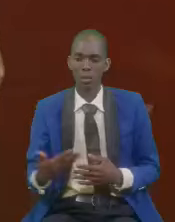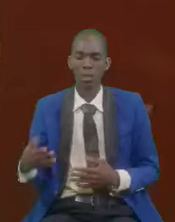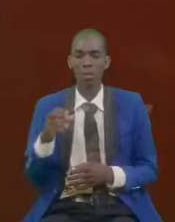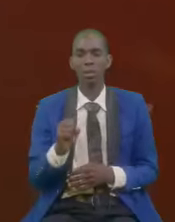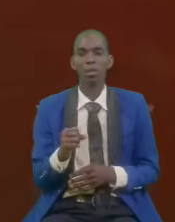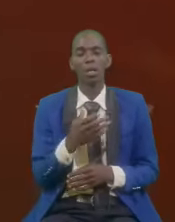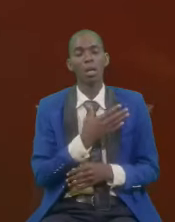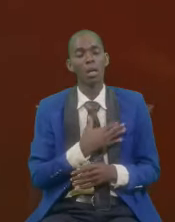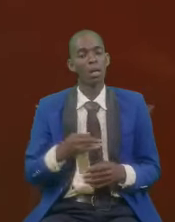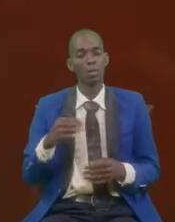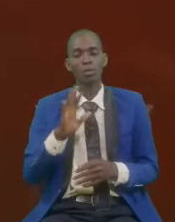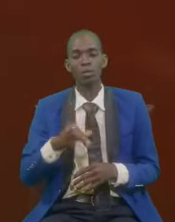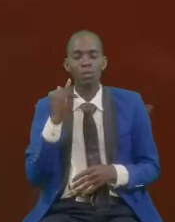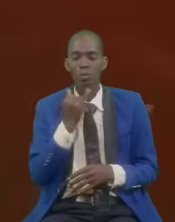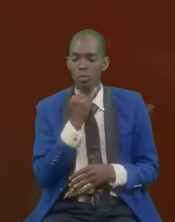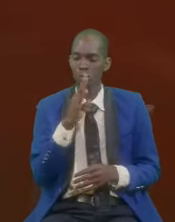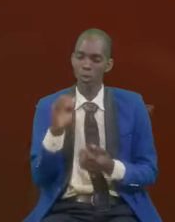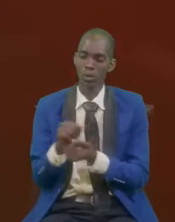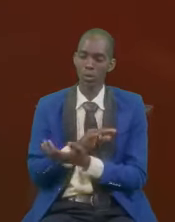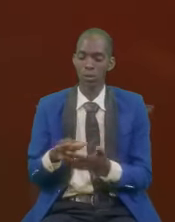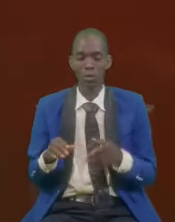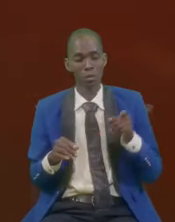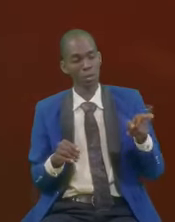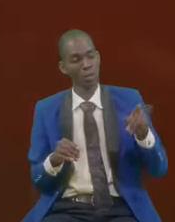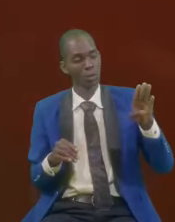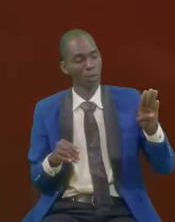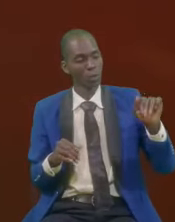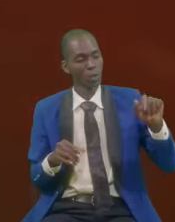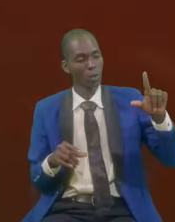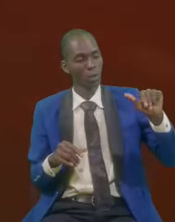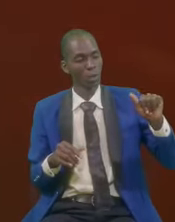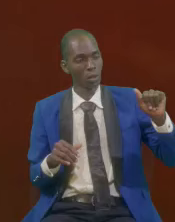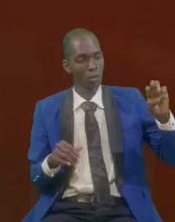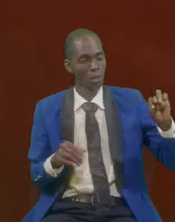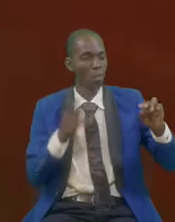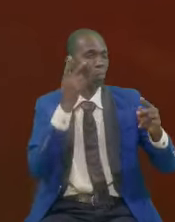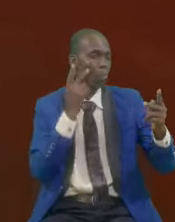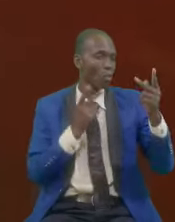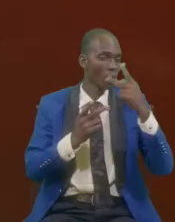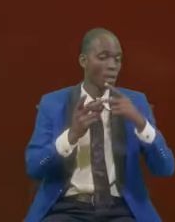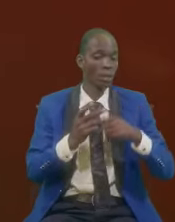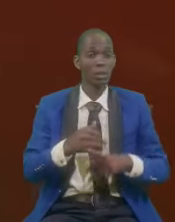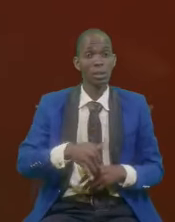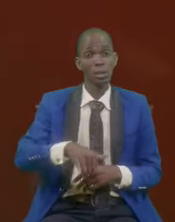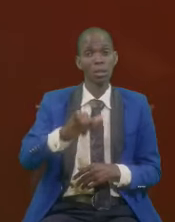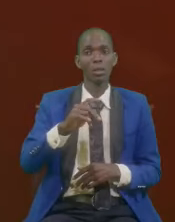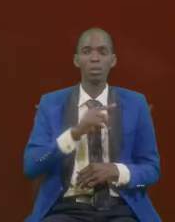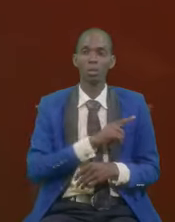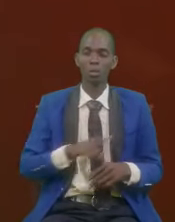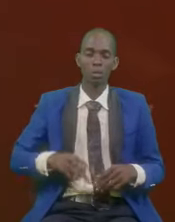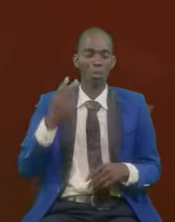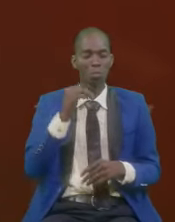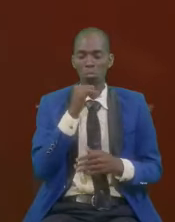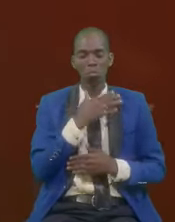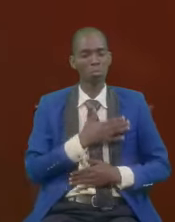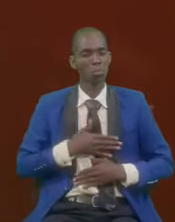and perish. Balaam prophesied Yet the Lord was not pleased